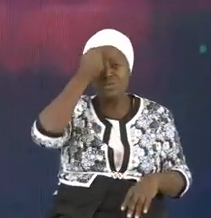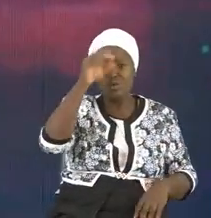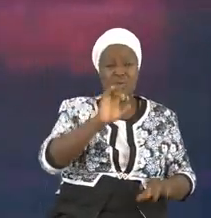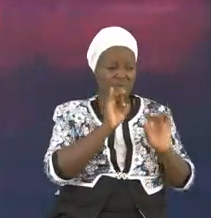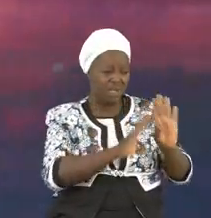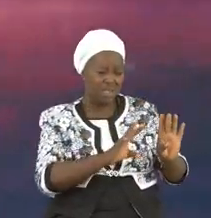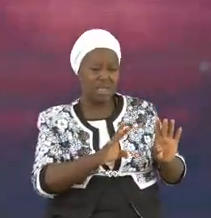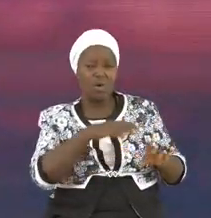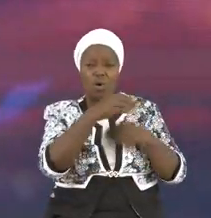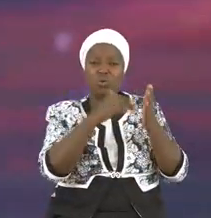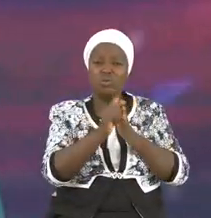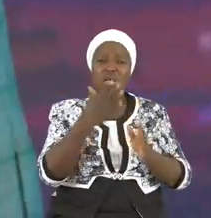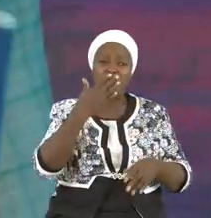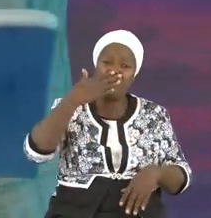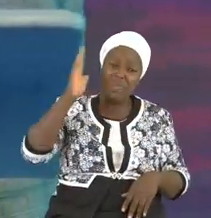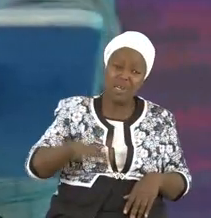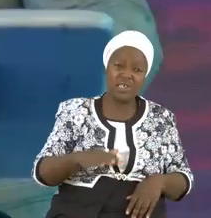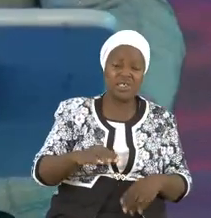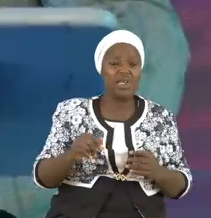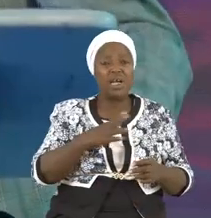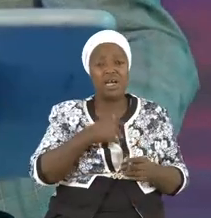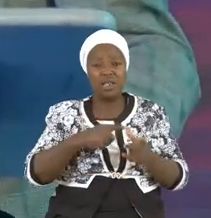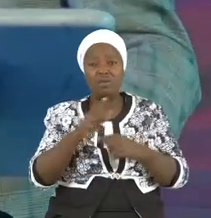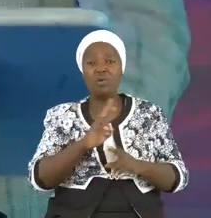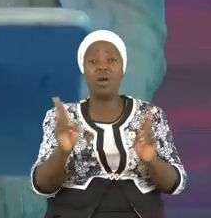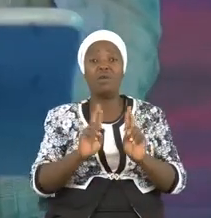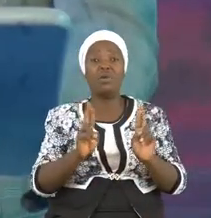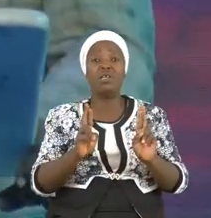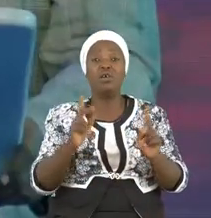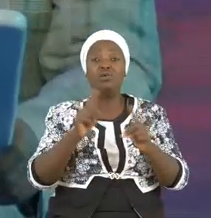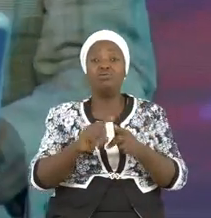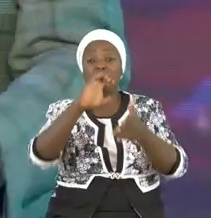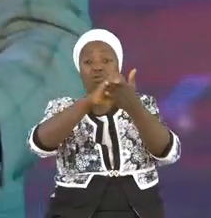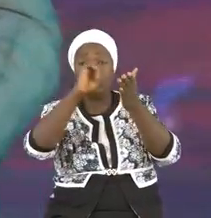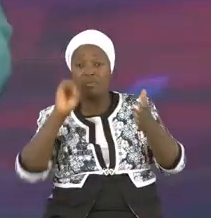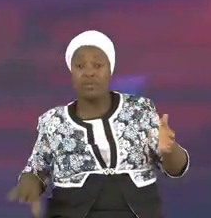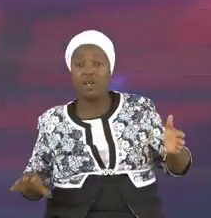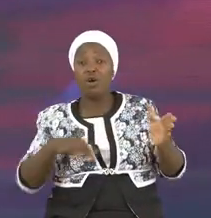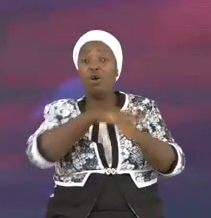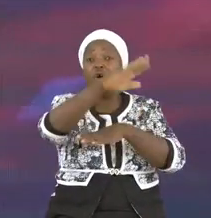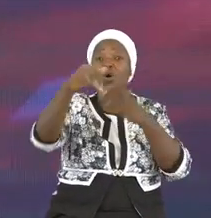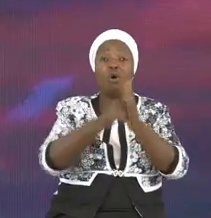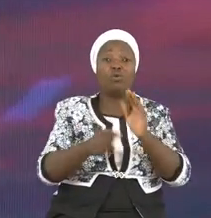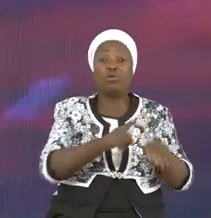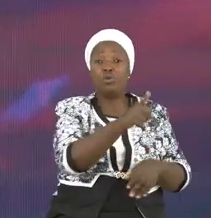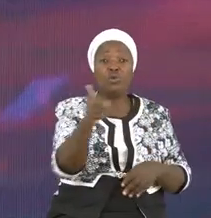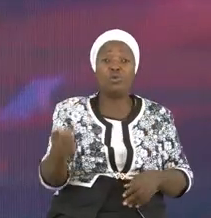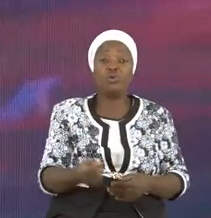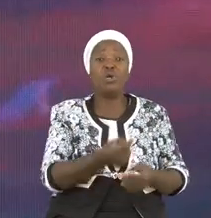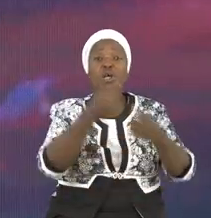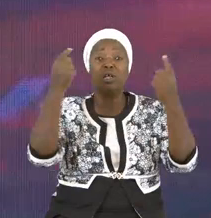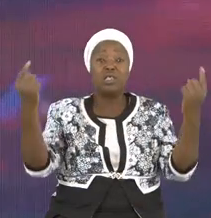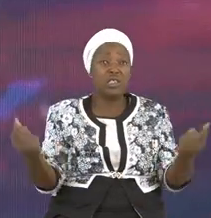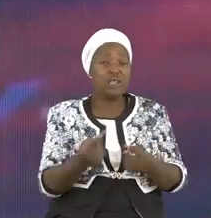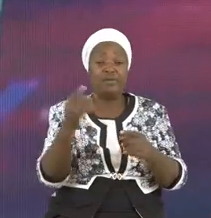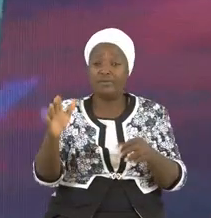so you are ready to eliminate all those sinful practices.